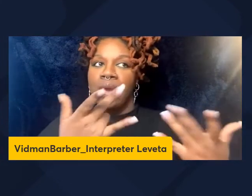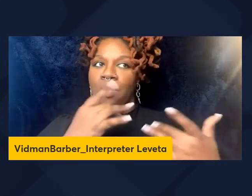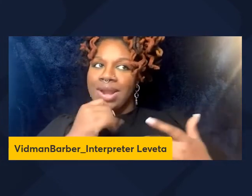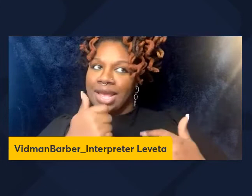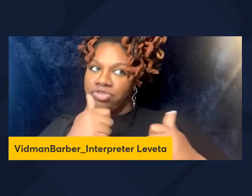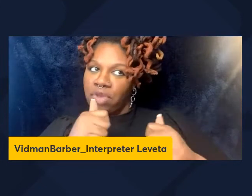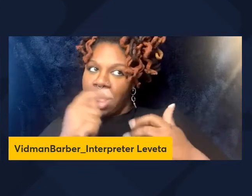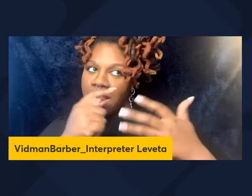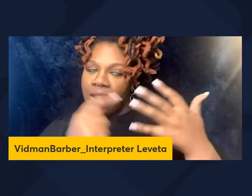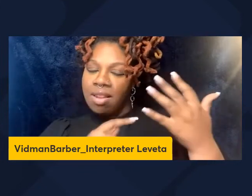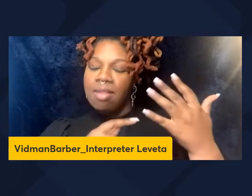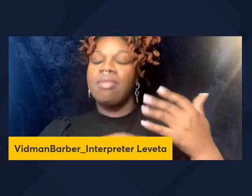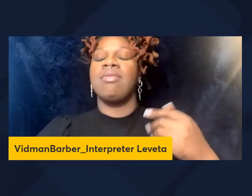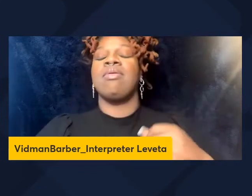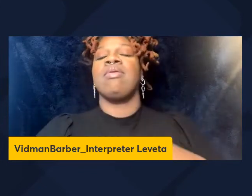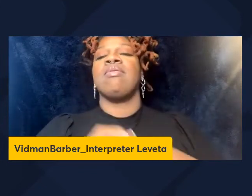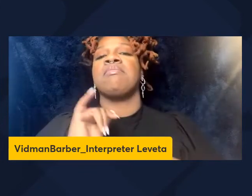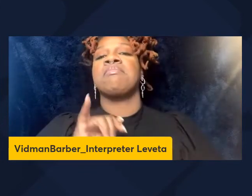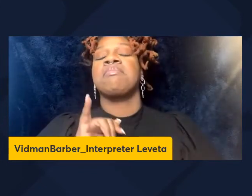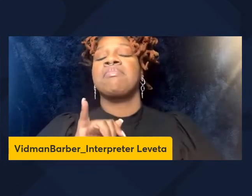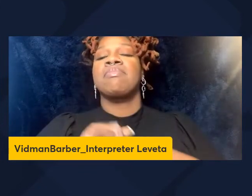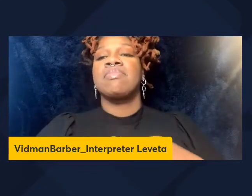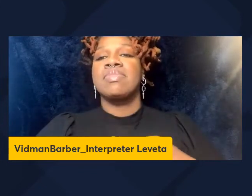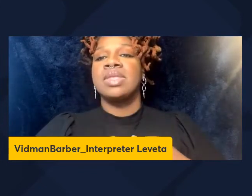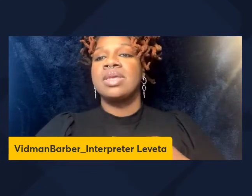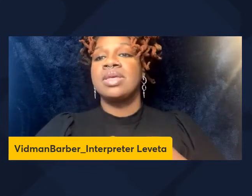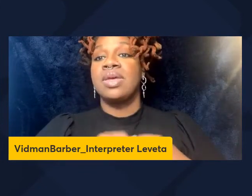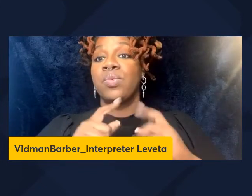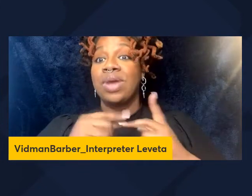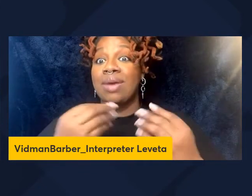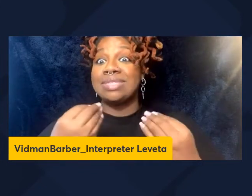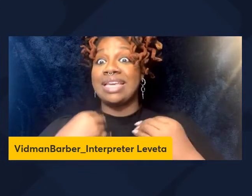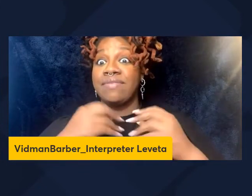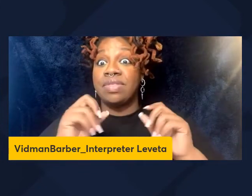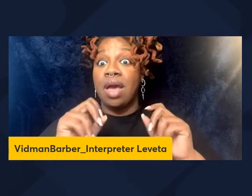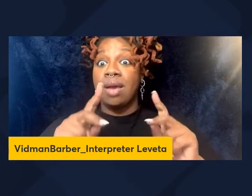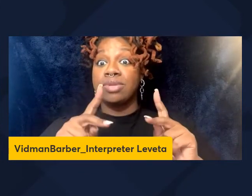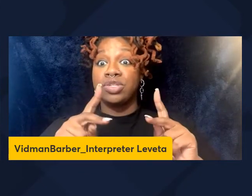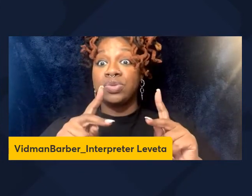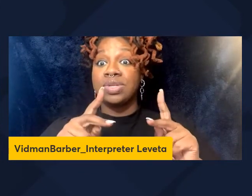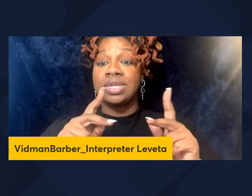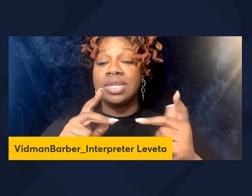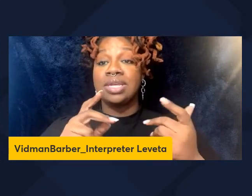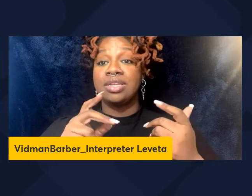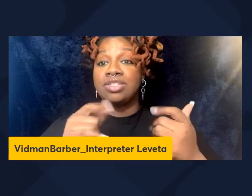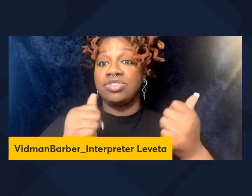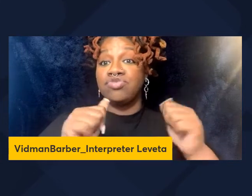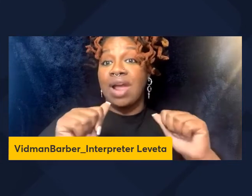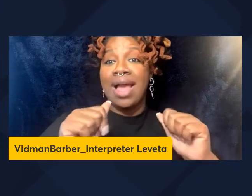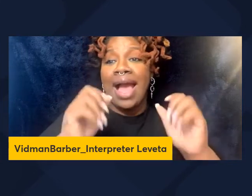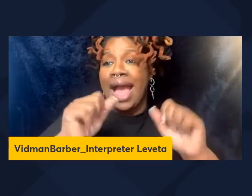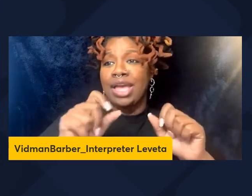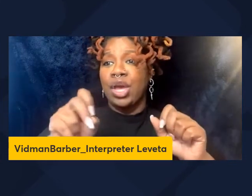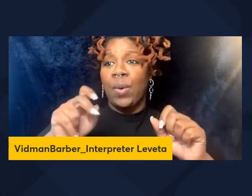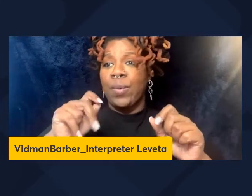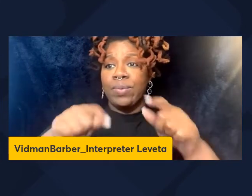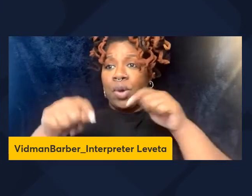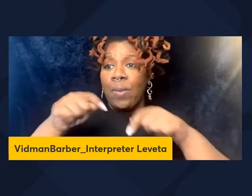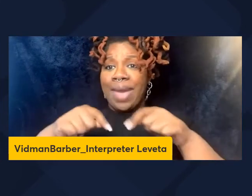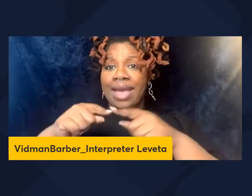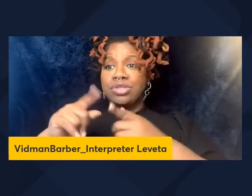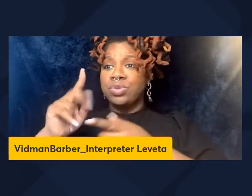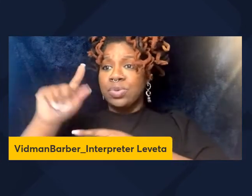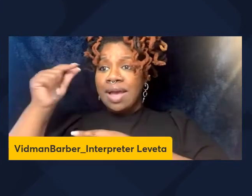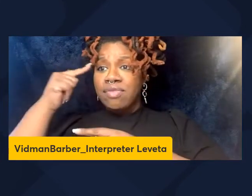that when I was given the opportunities to try, I could always go back. I could always go back to government. I could always go back to